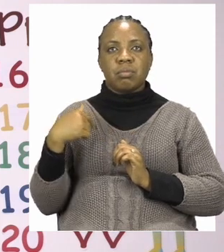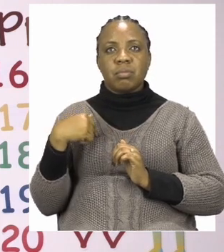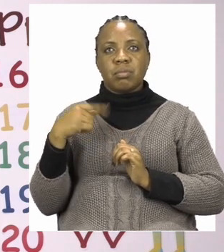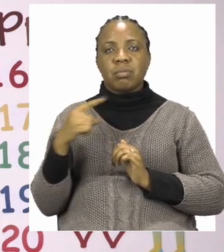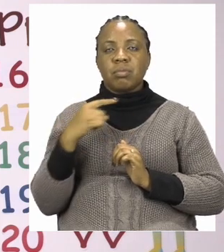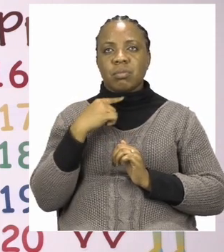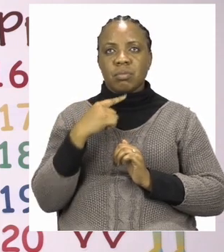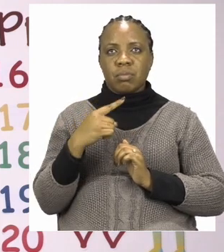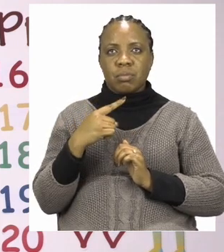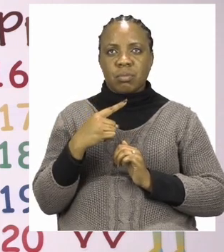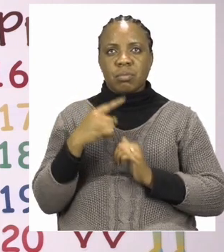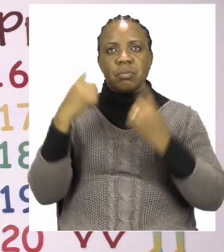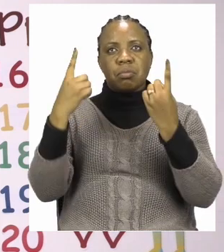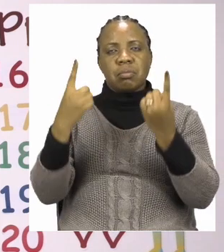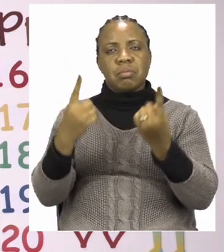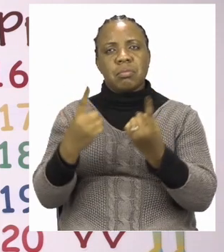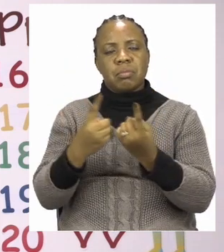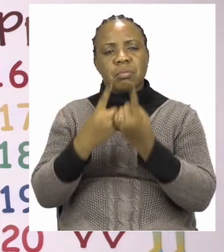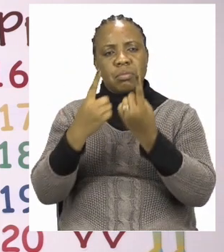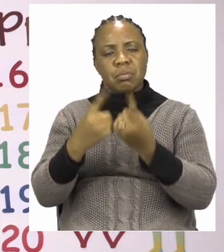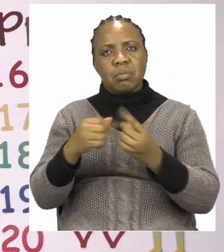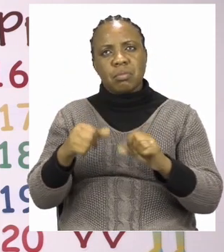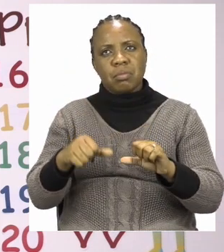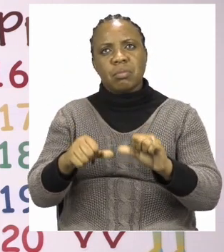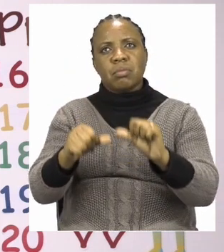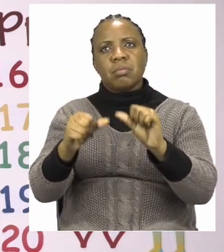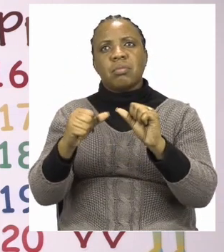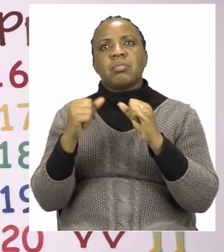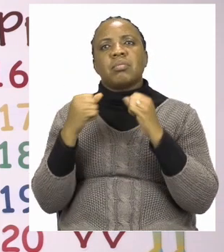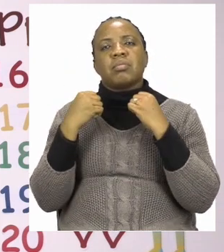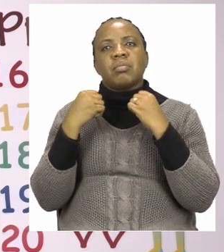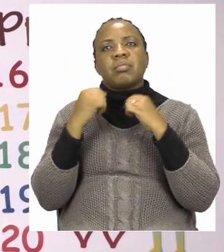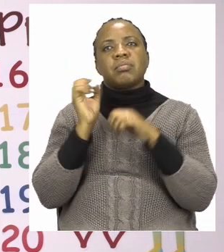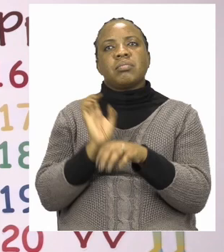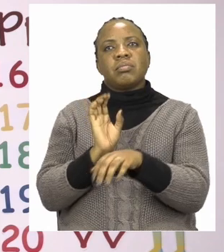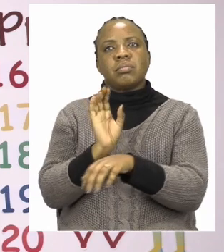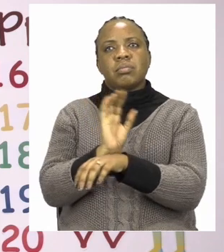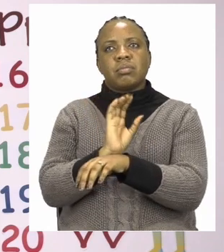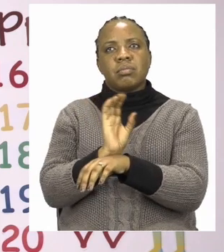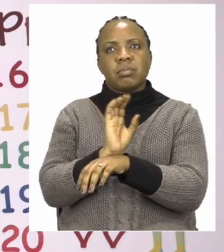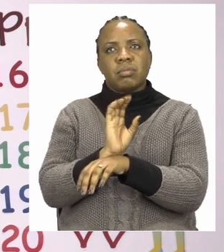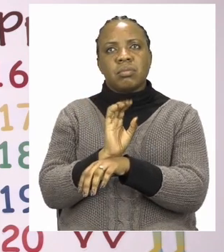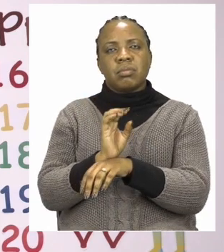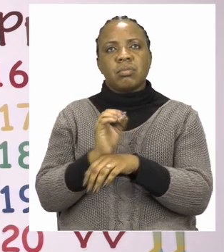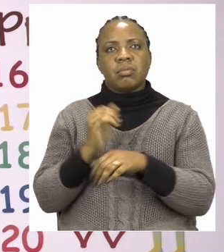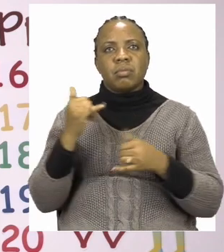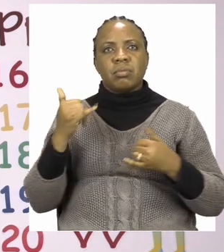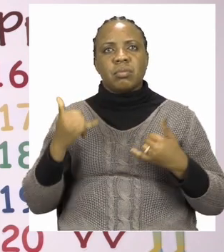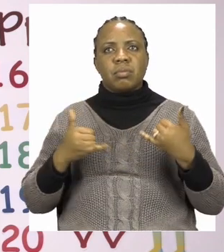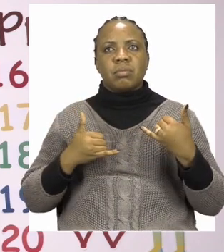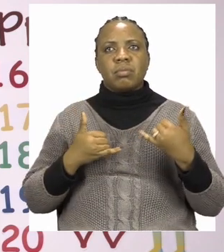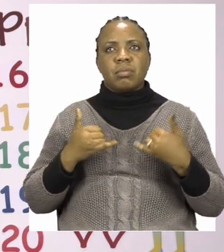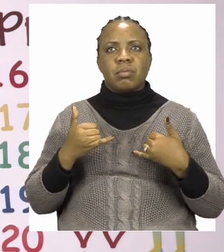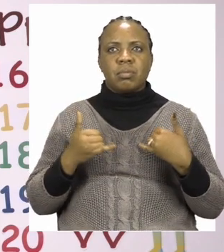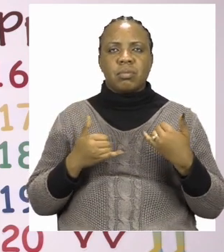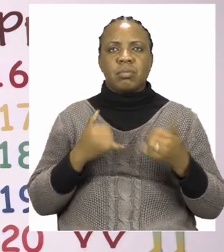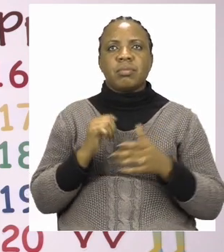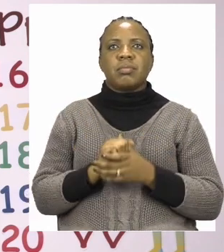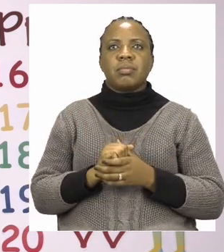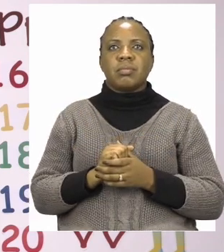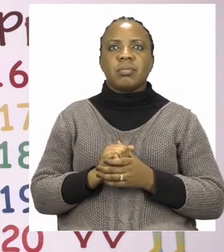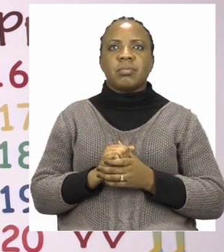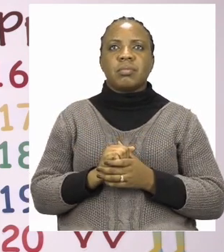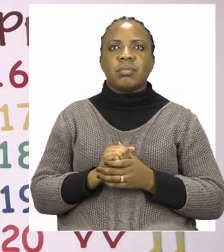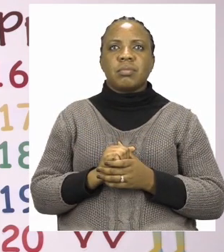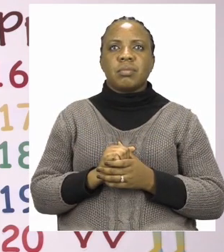is playing computer games, and now that becomes correct. So on